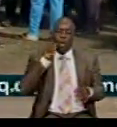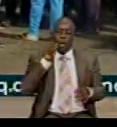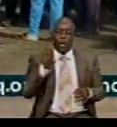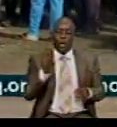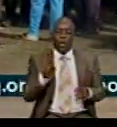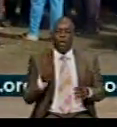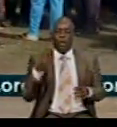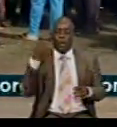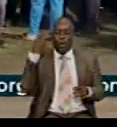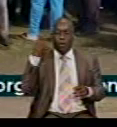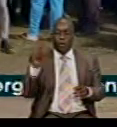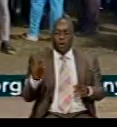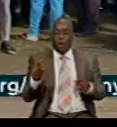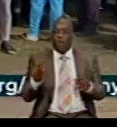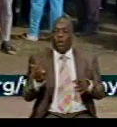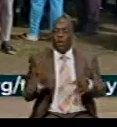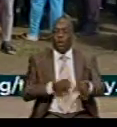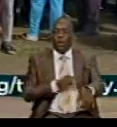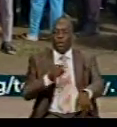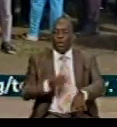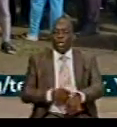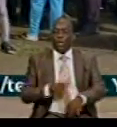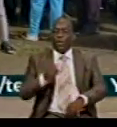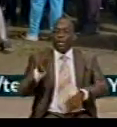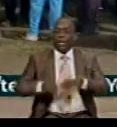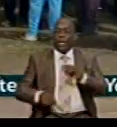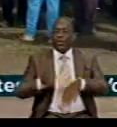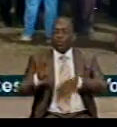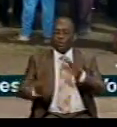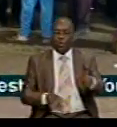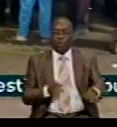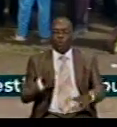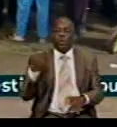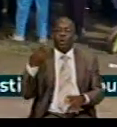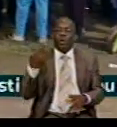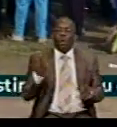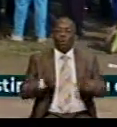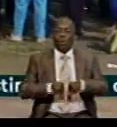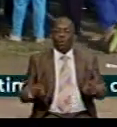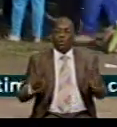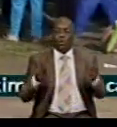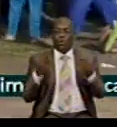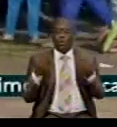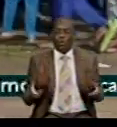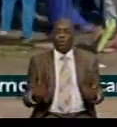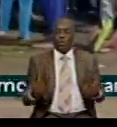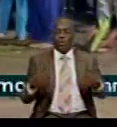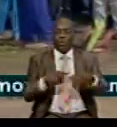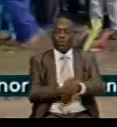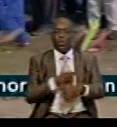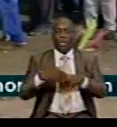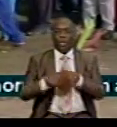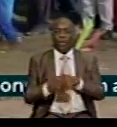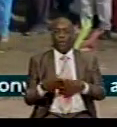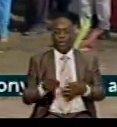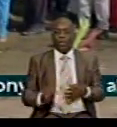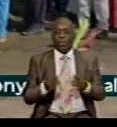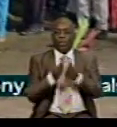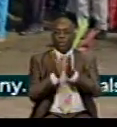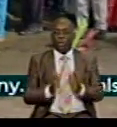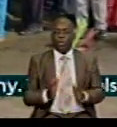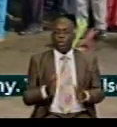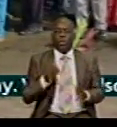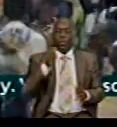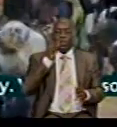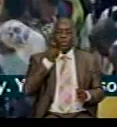for 1 minute without a stick, even for a few seconds. But today after the prayer, as you see her, she's struggling and she's